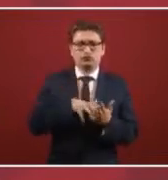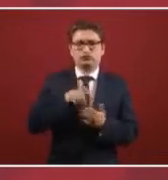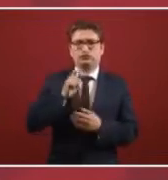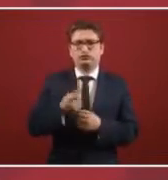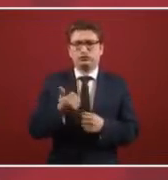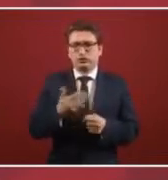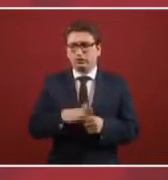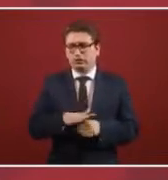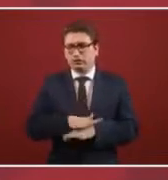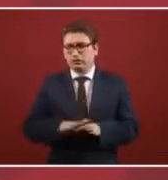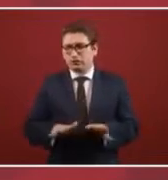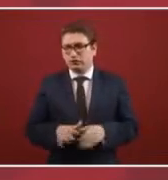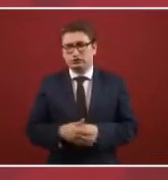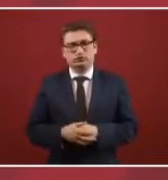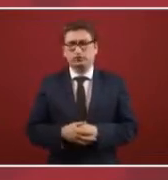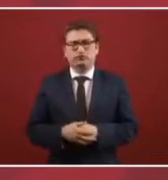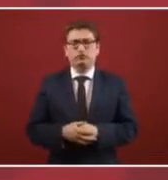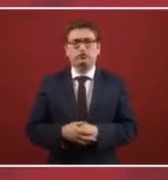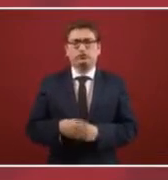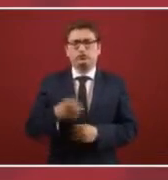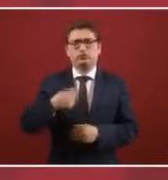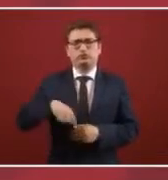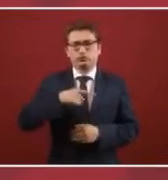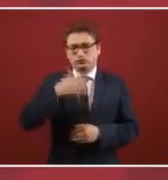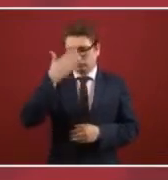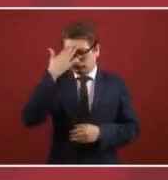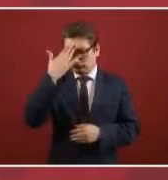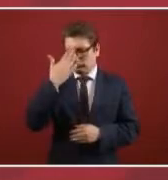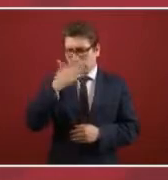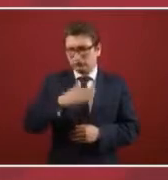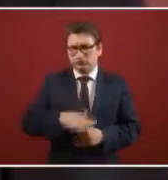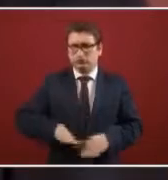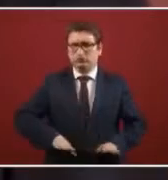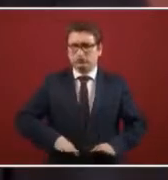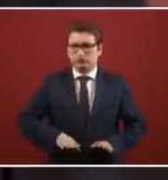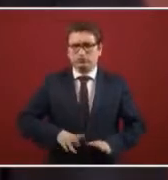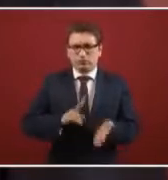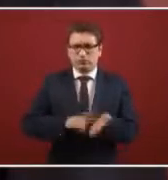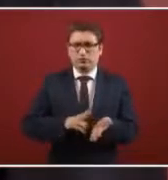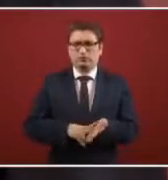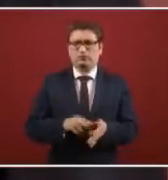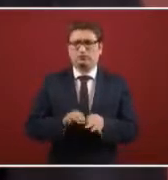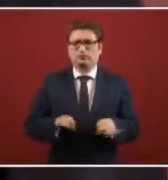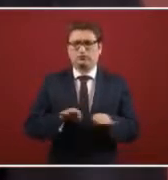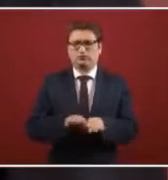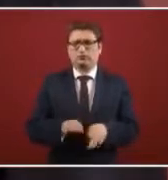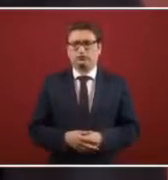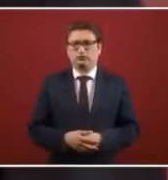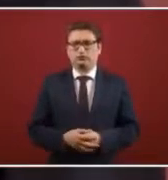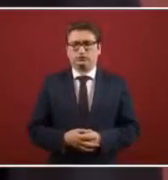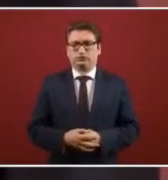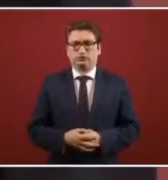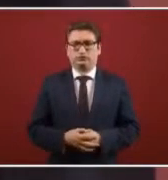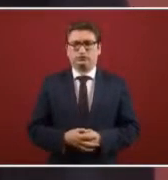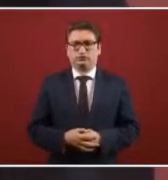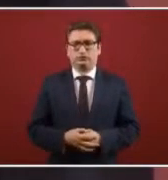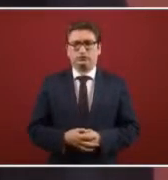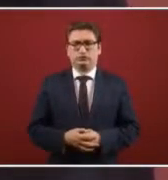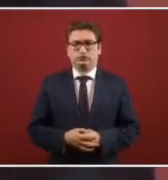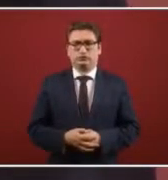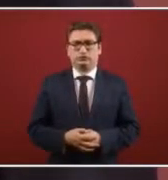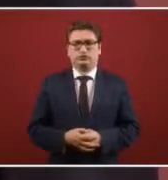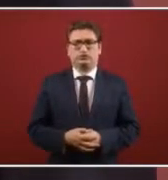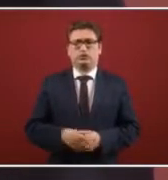that austerity is not an es un asunto de administrative matter. principios. It's a matter of principles. No puede haber